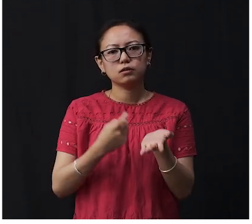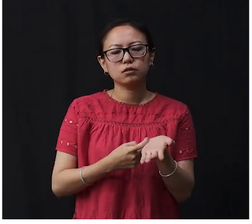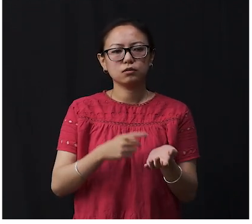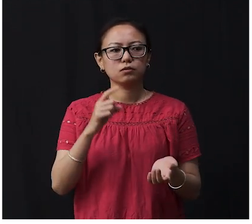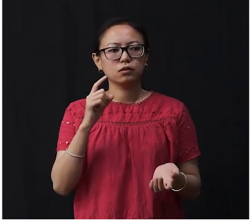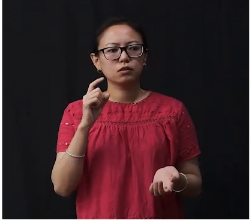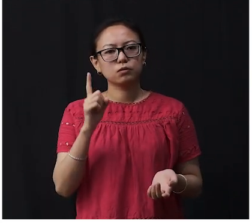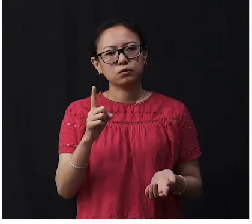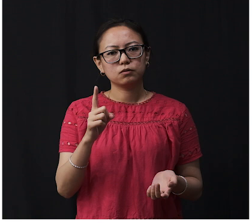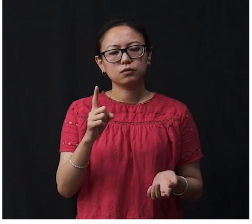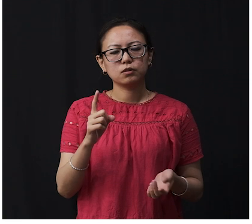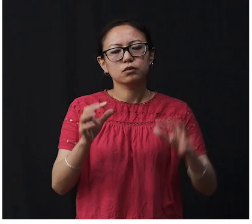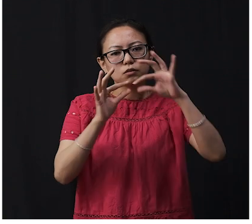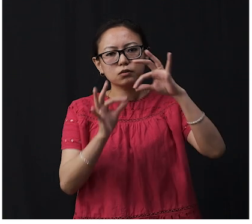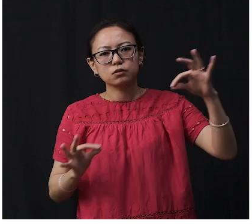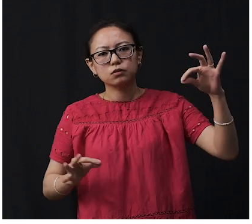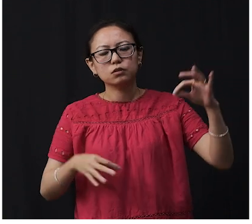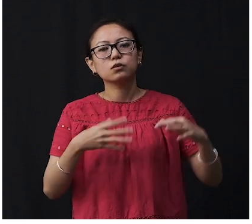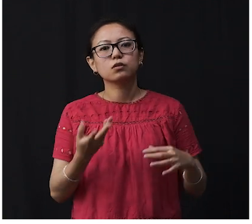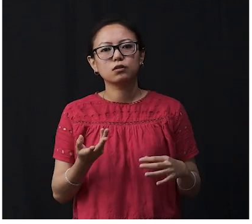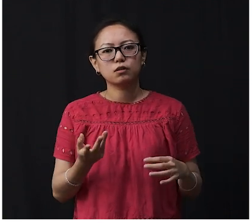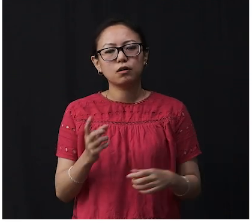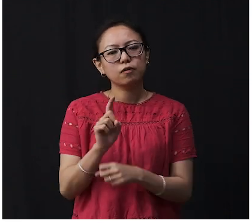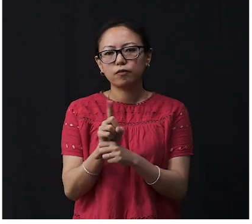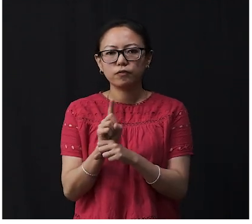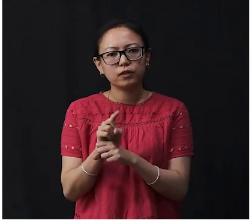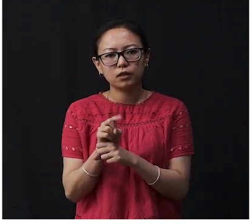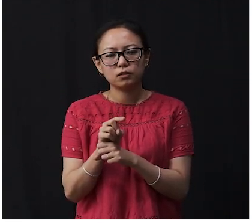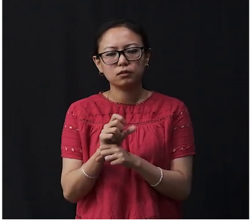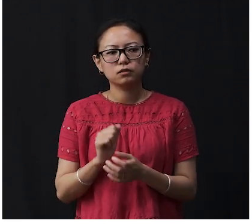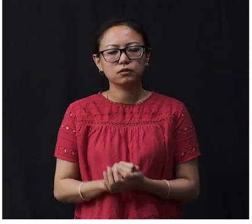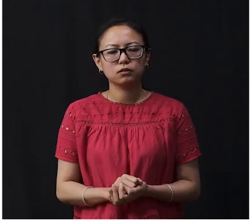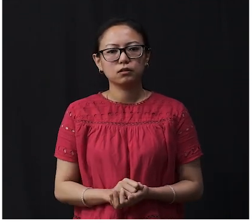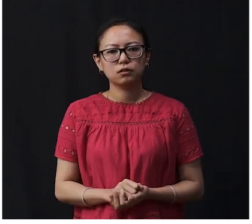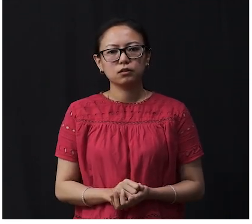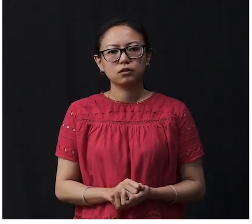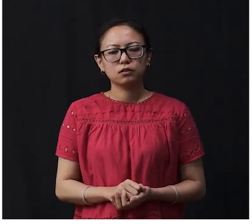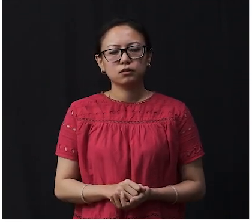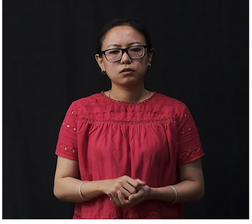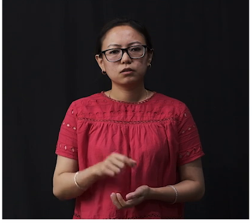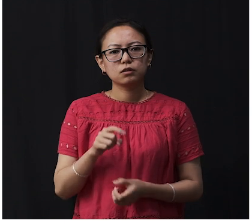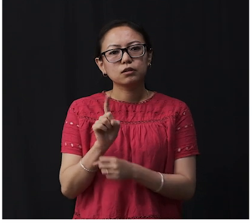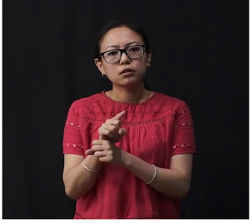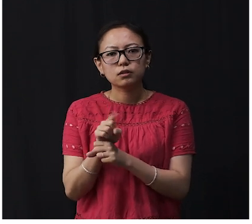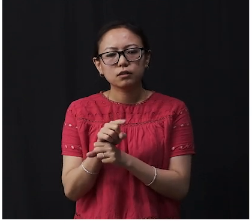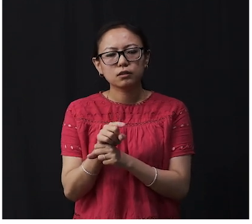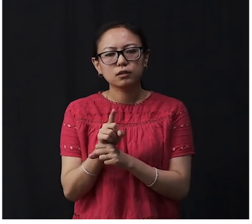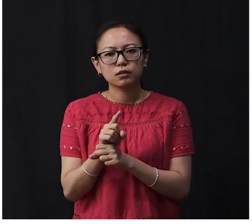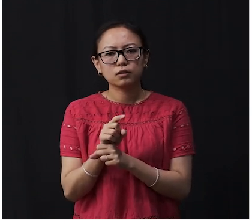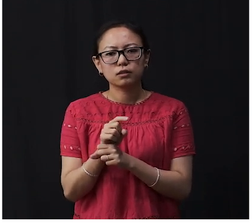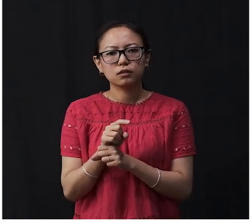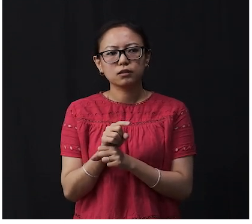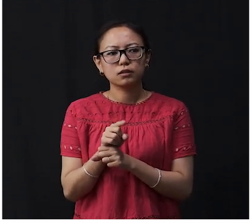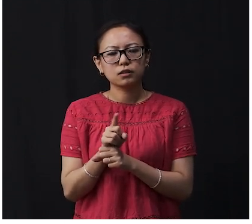a story, and today we will be reading a story about dells. Dells means, I will